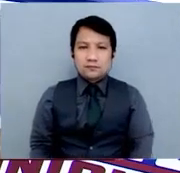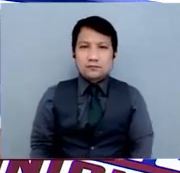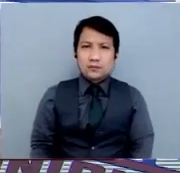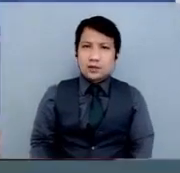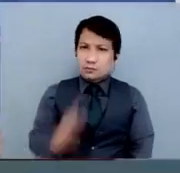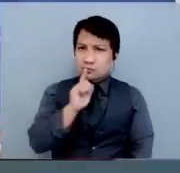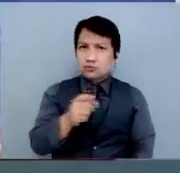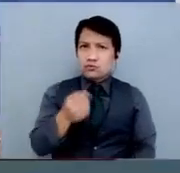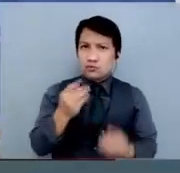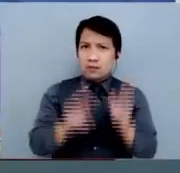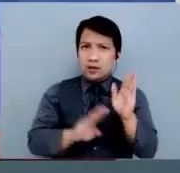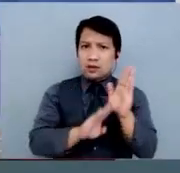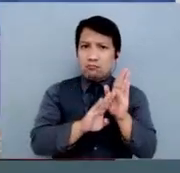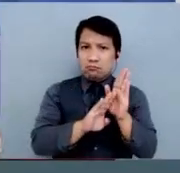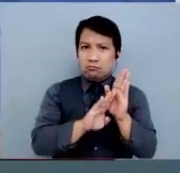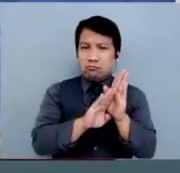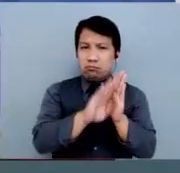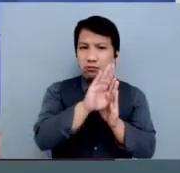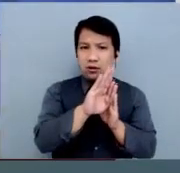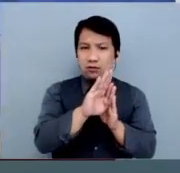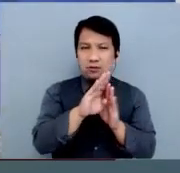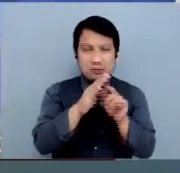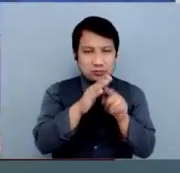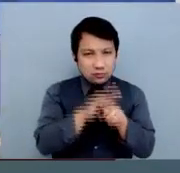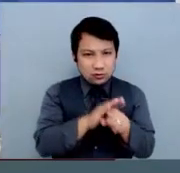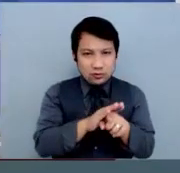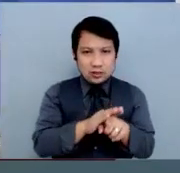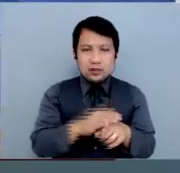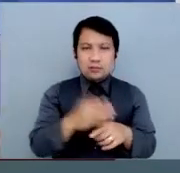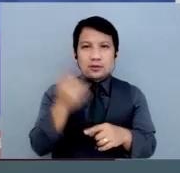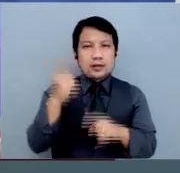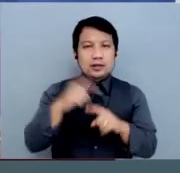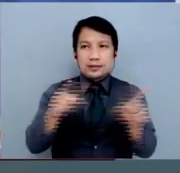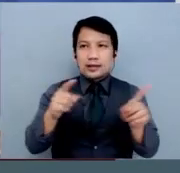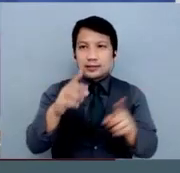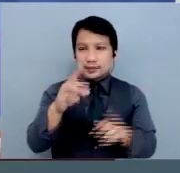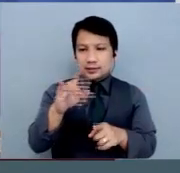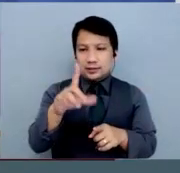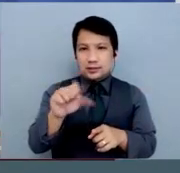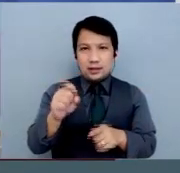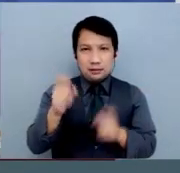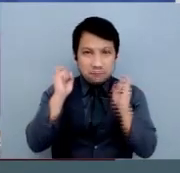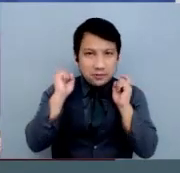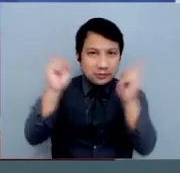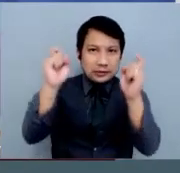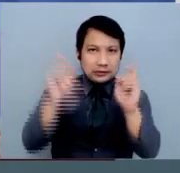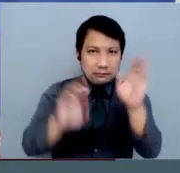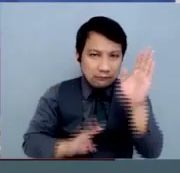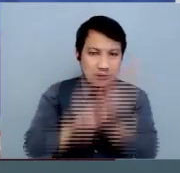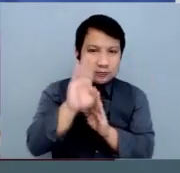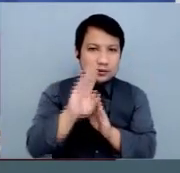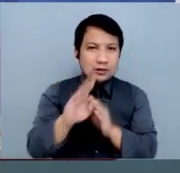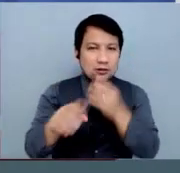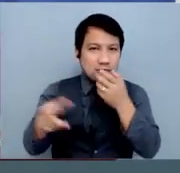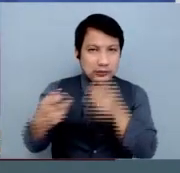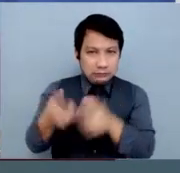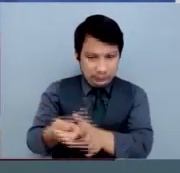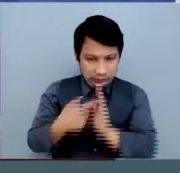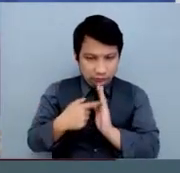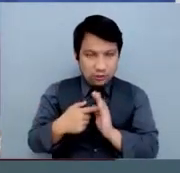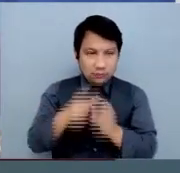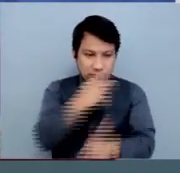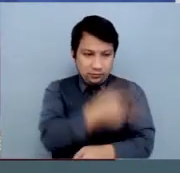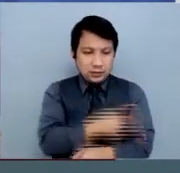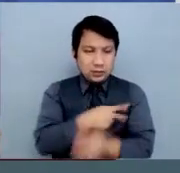no? But slowly. Compared to Delta, napaka-rapid ng increase ng Delta na mga oxygen-requiring patients. Now,